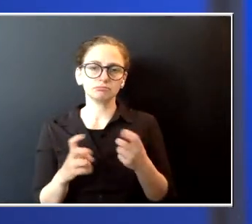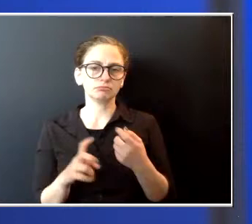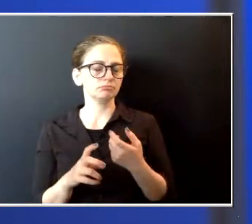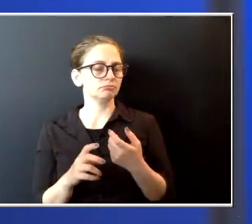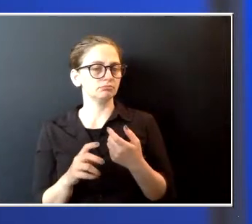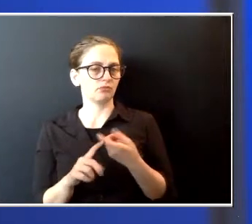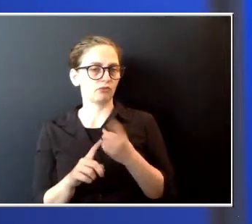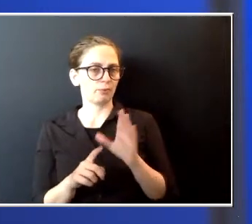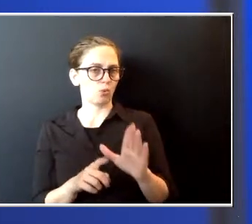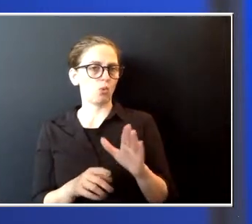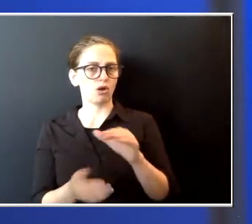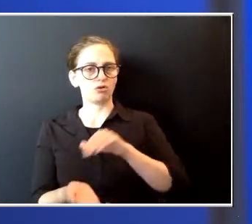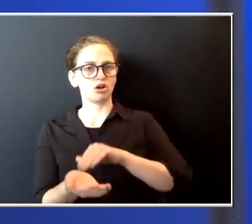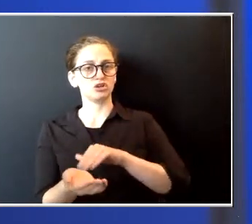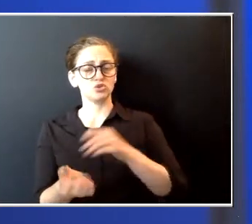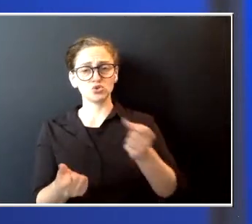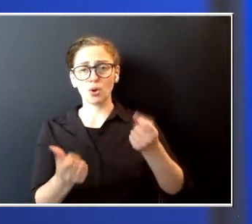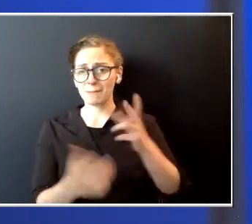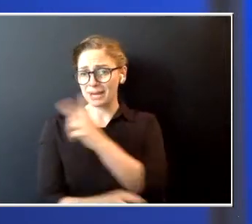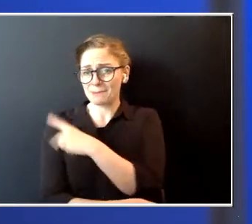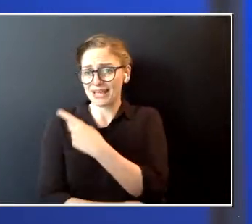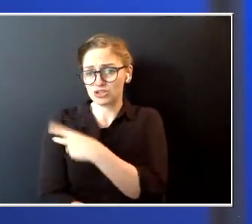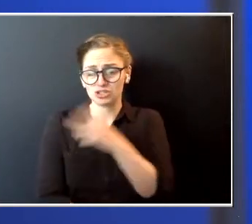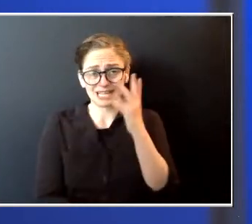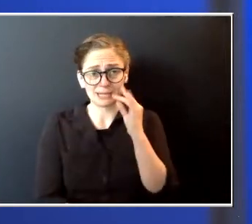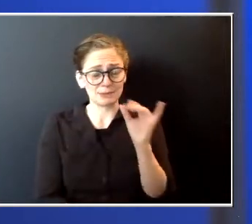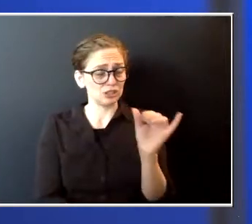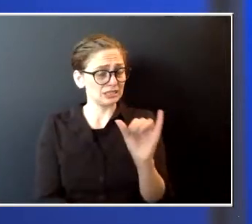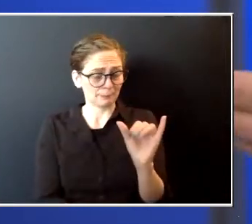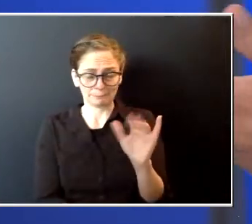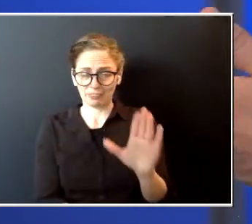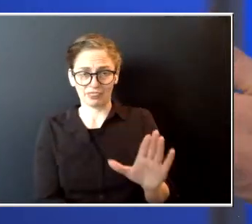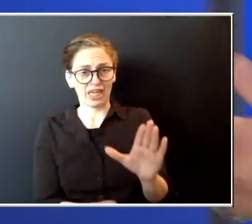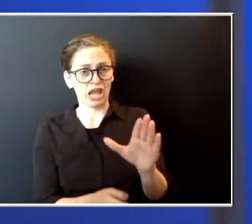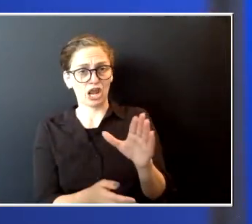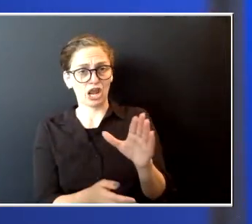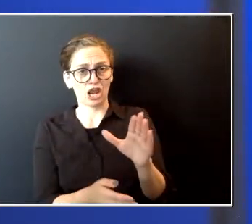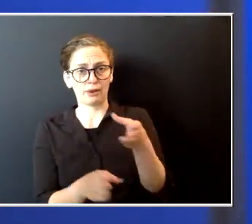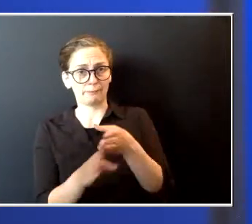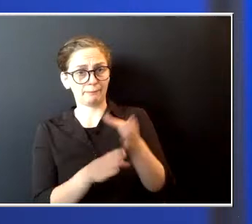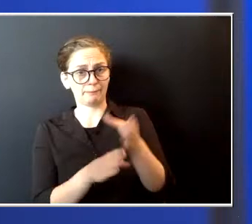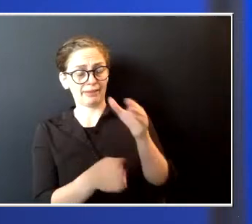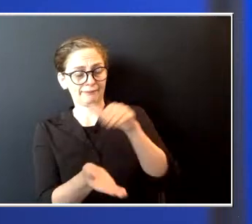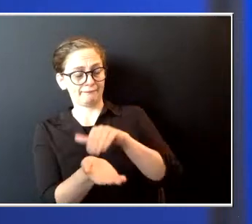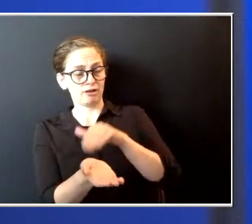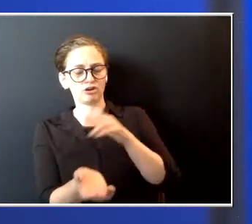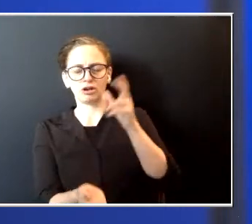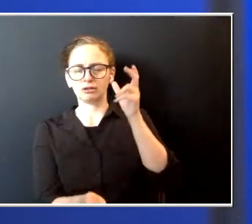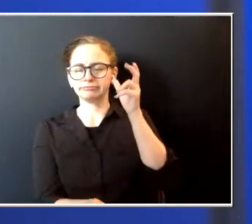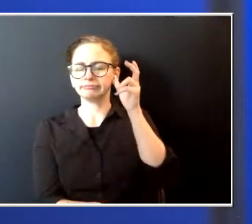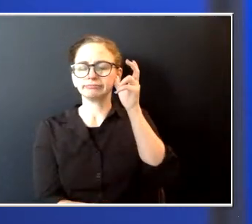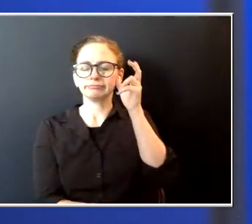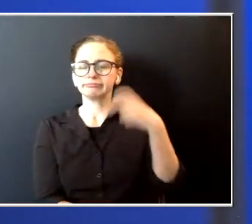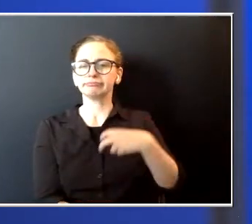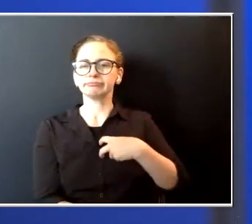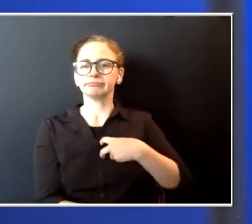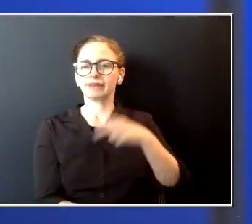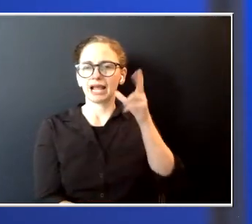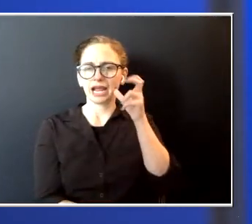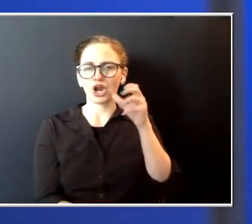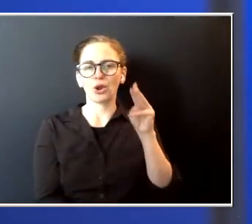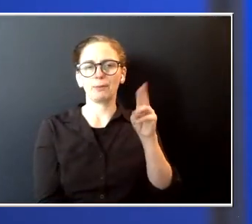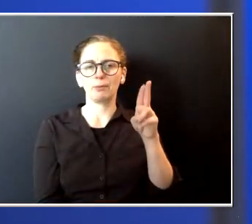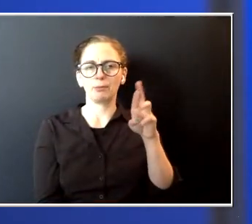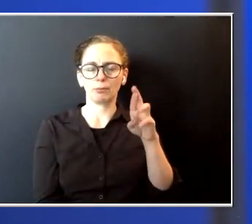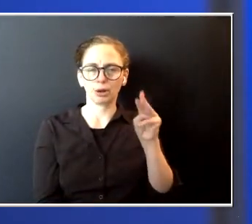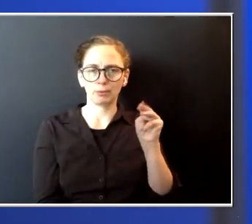it's picked up, just like Jack, by the primary care physician. They hear a murmur, they get a CT like you had, discover it, and then they refer it on to